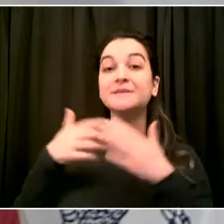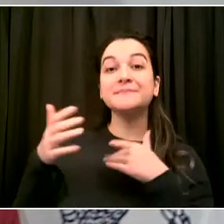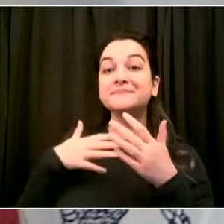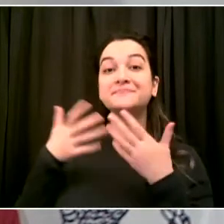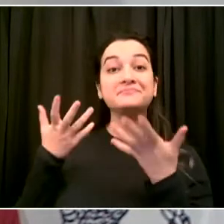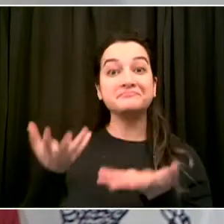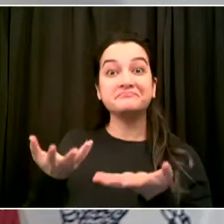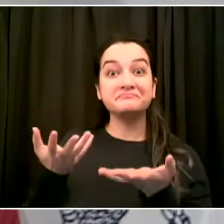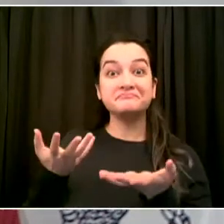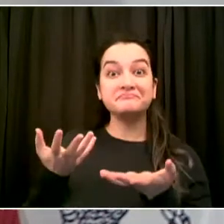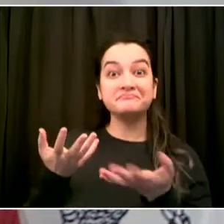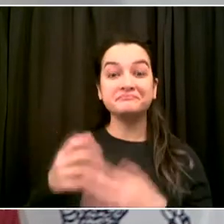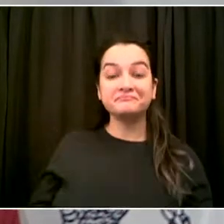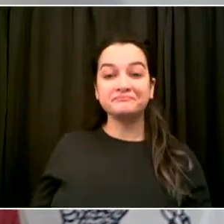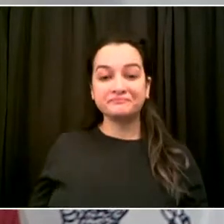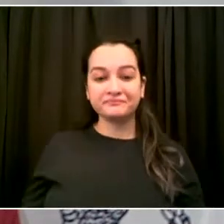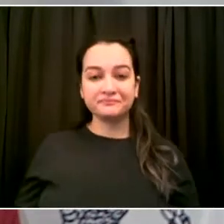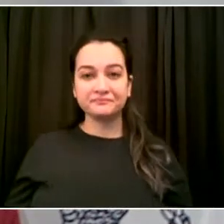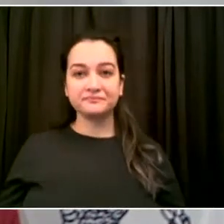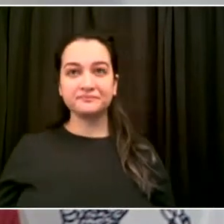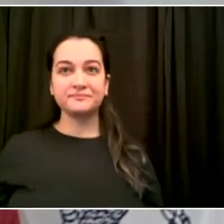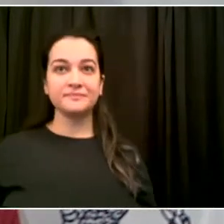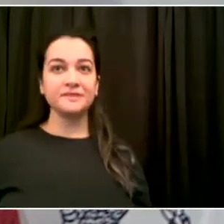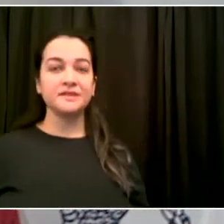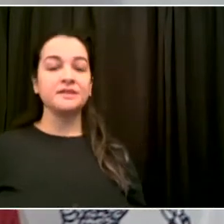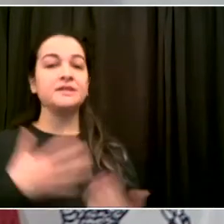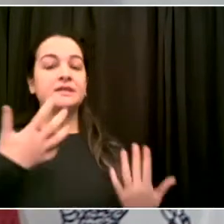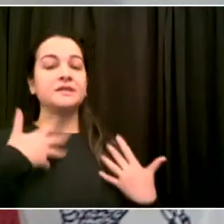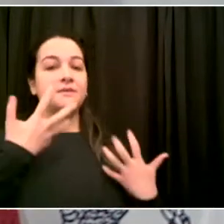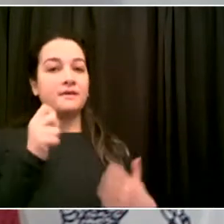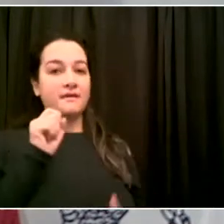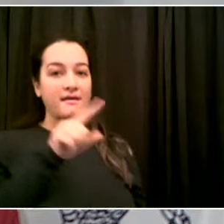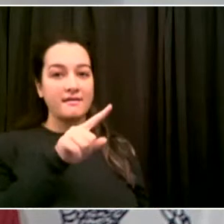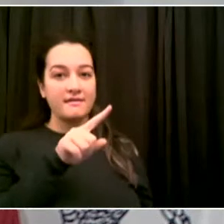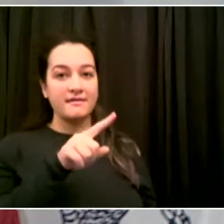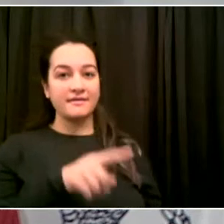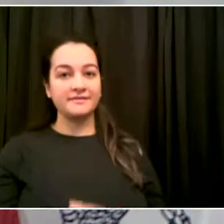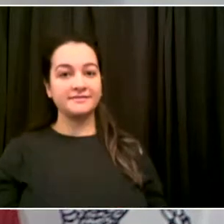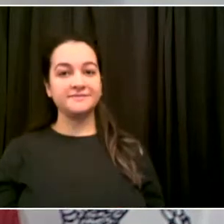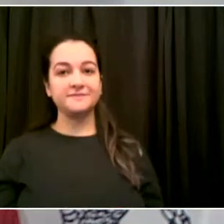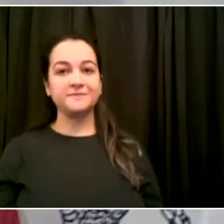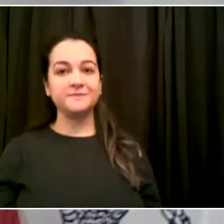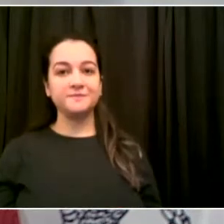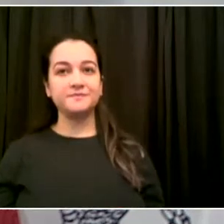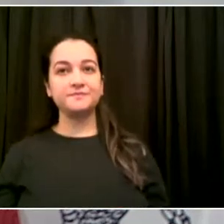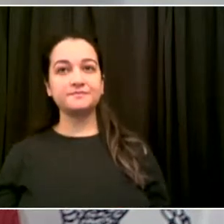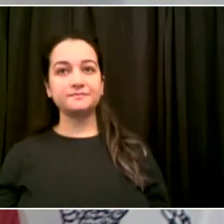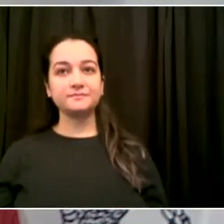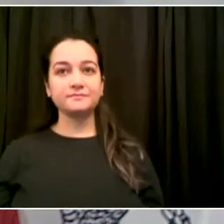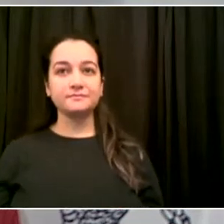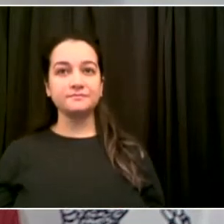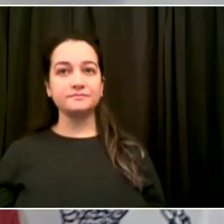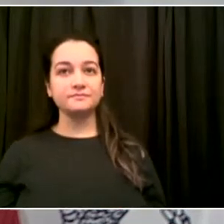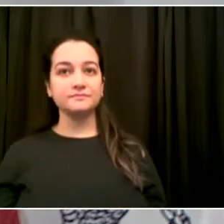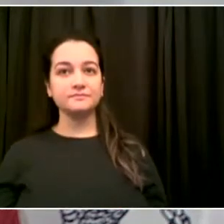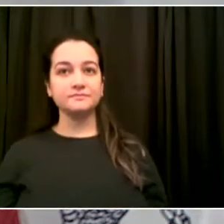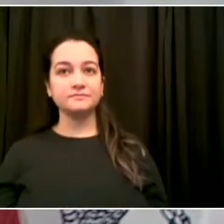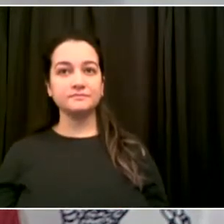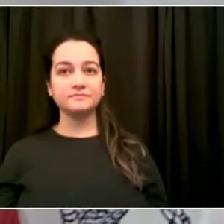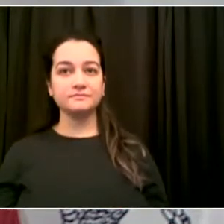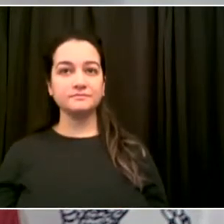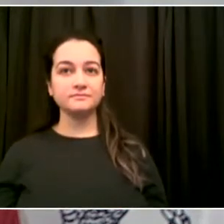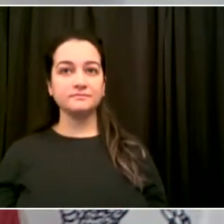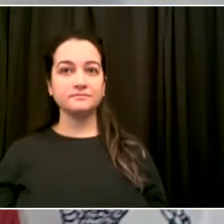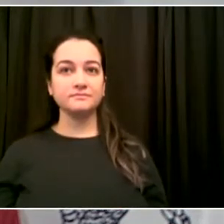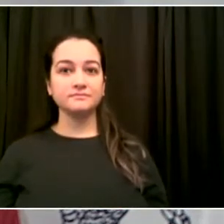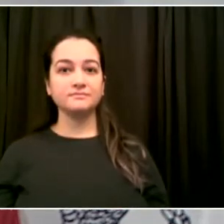I've got a question for you about the recovery czar that you have appointed.